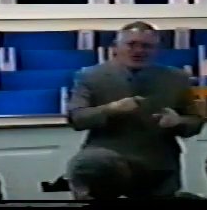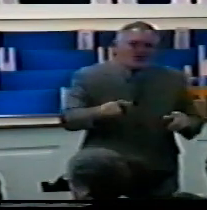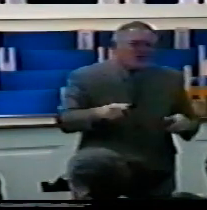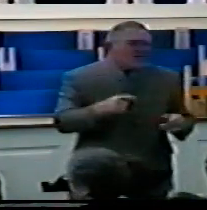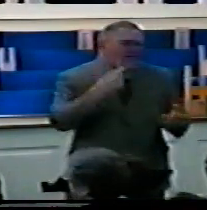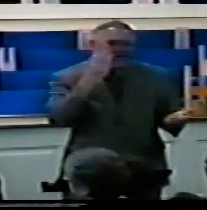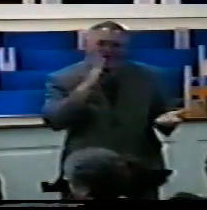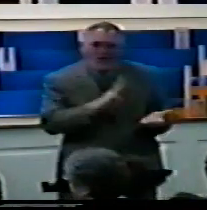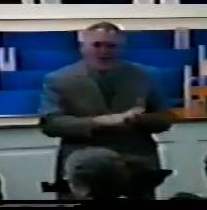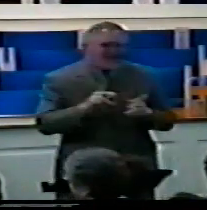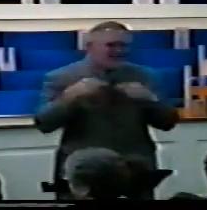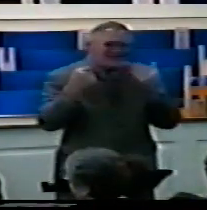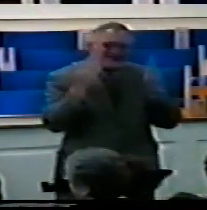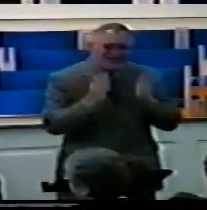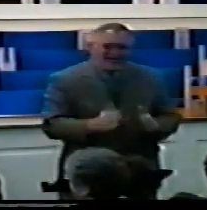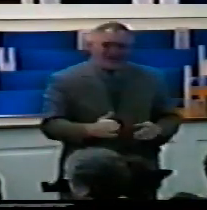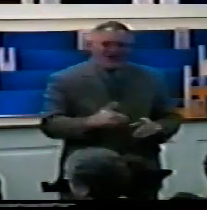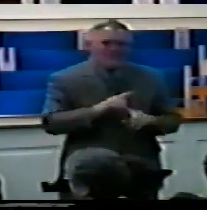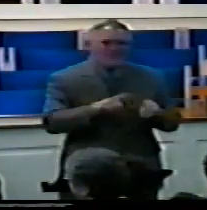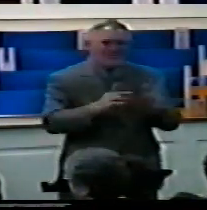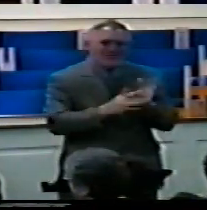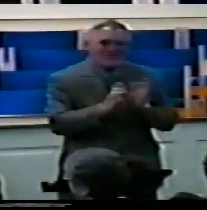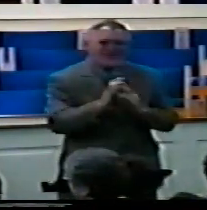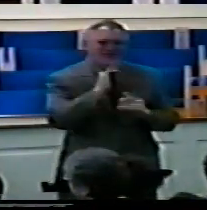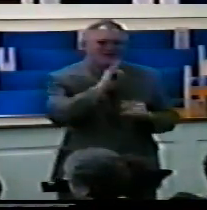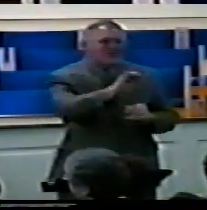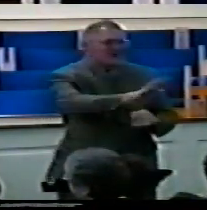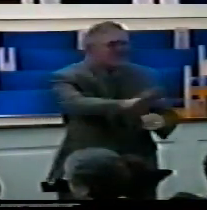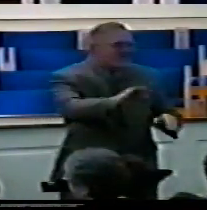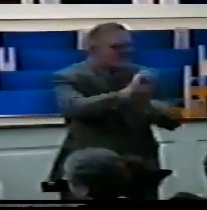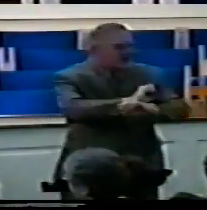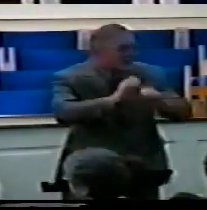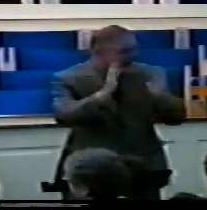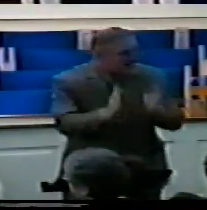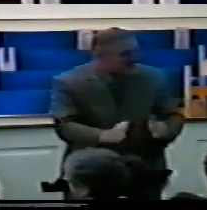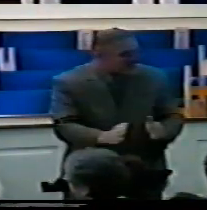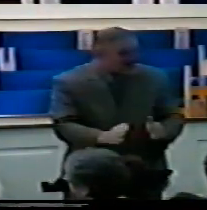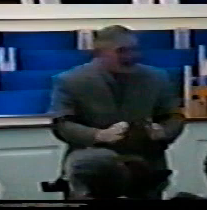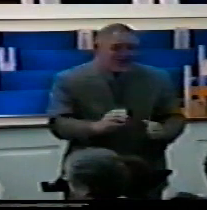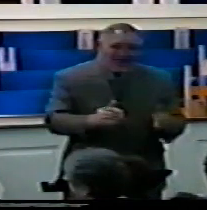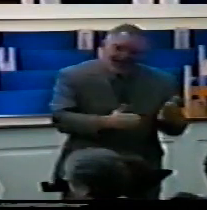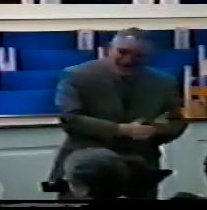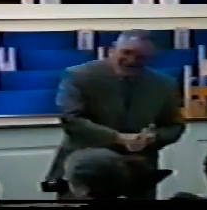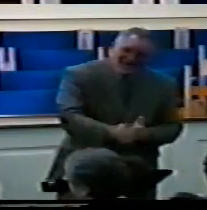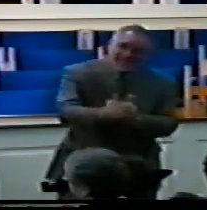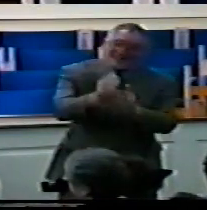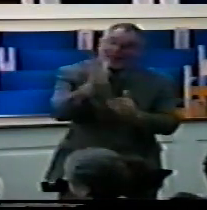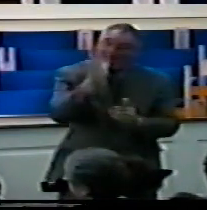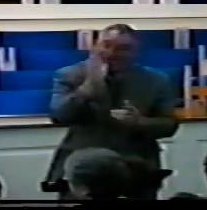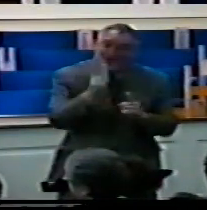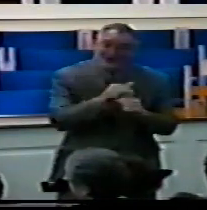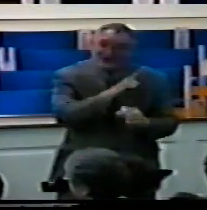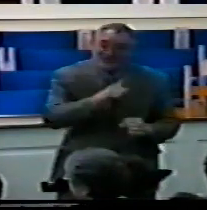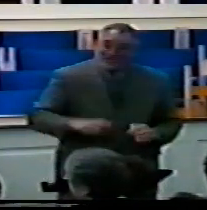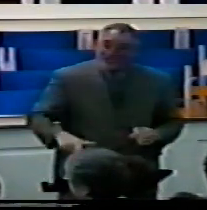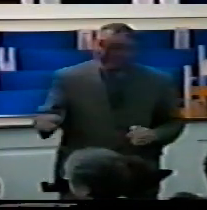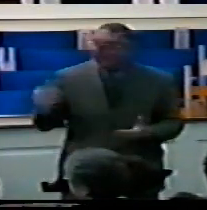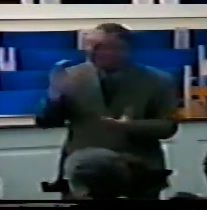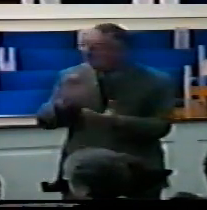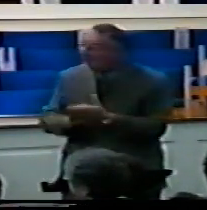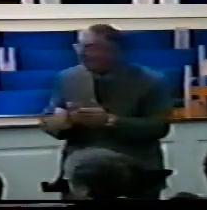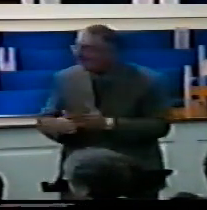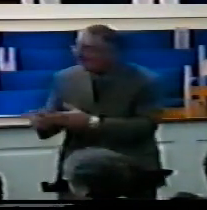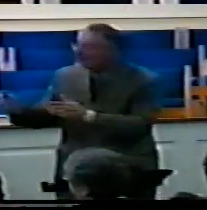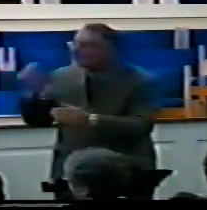within 15 minutes my daddy got saved. I've led my mama to the Lord. My wife led two of my sisters to the